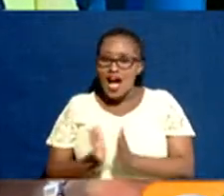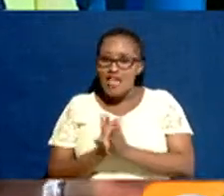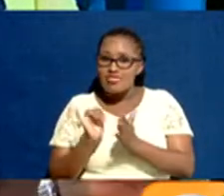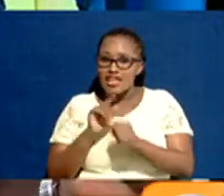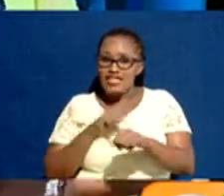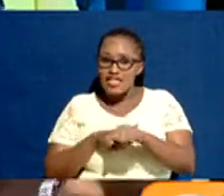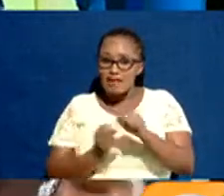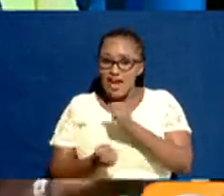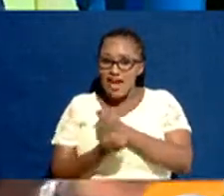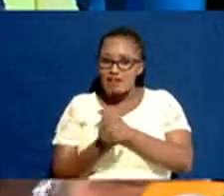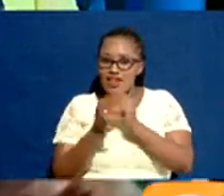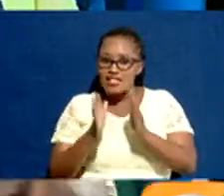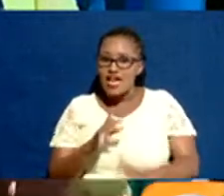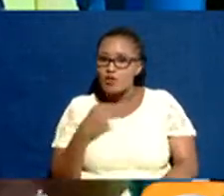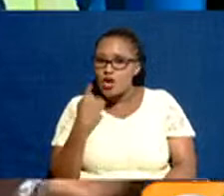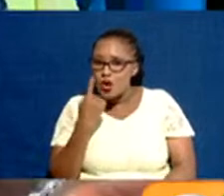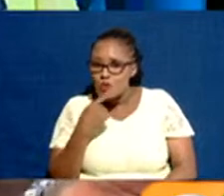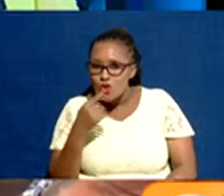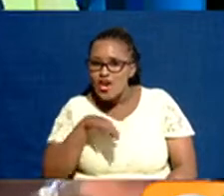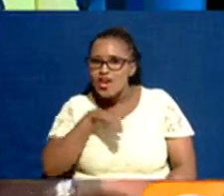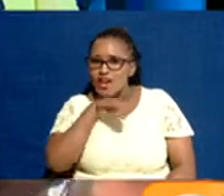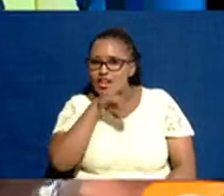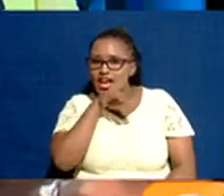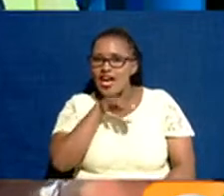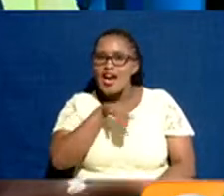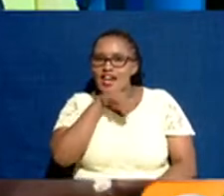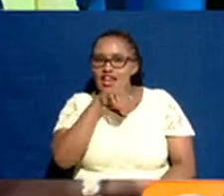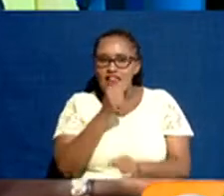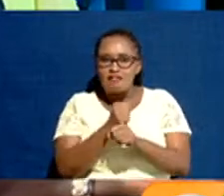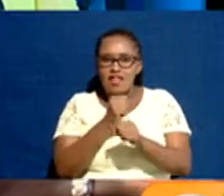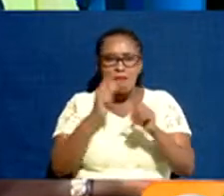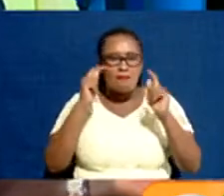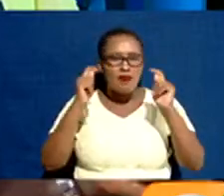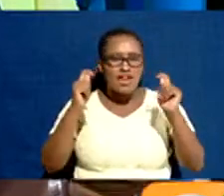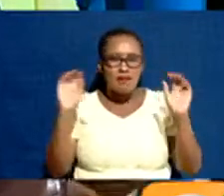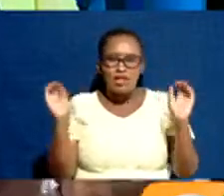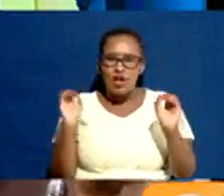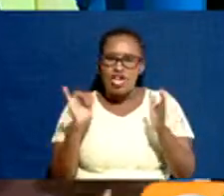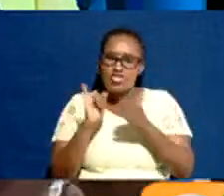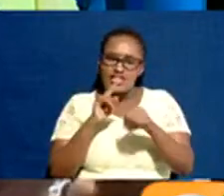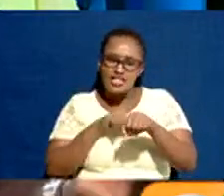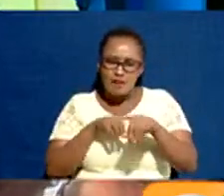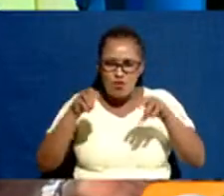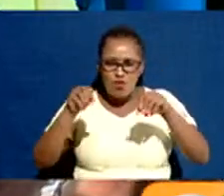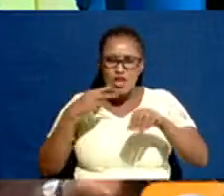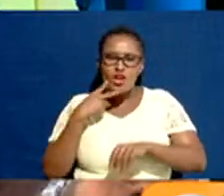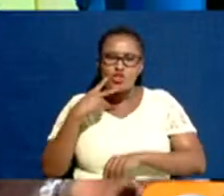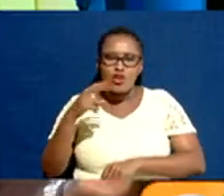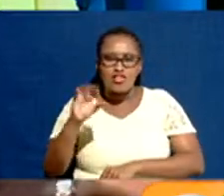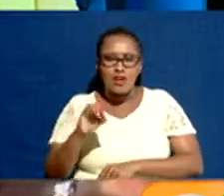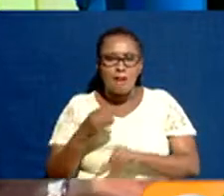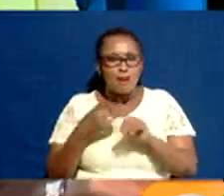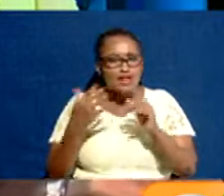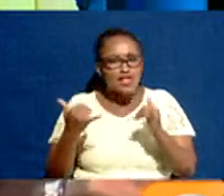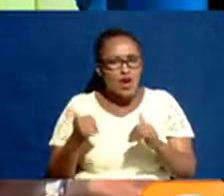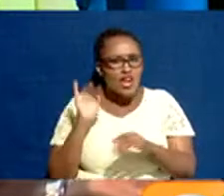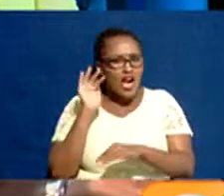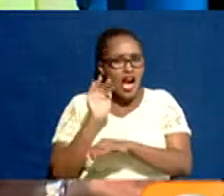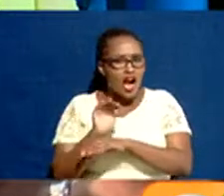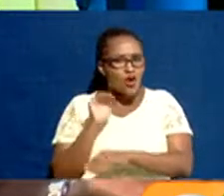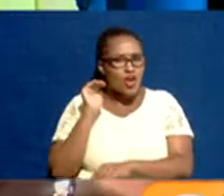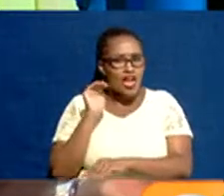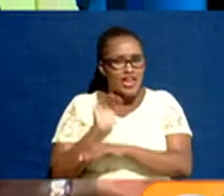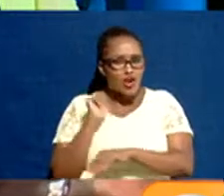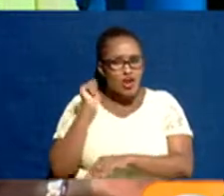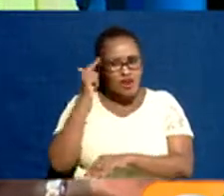record. Raila Odinga never called Maandamano when Unga was at 230. Why is he calling for Maandamano when Unga is at